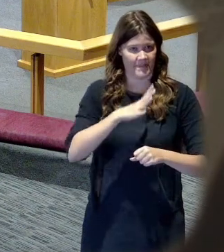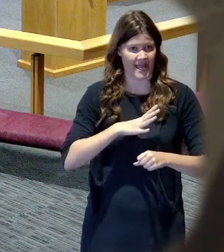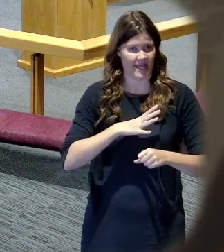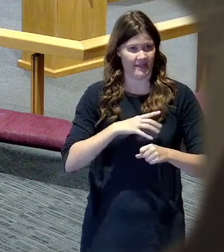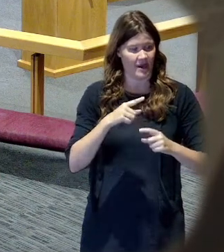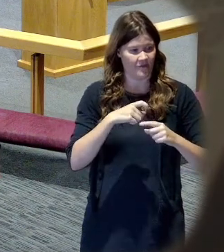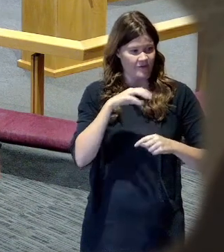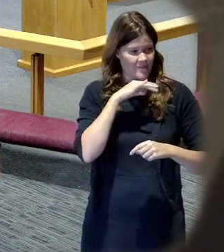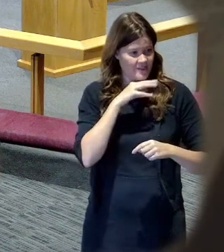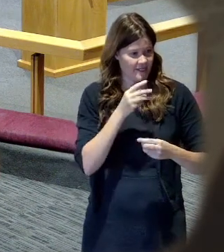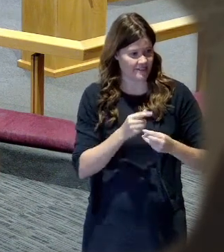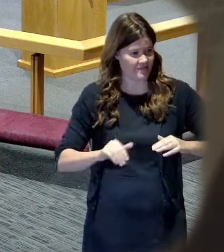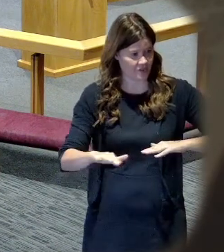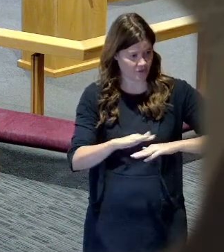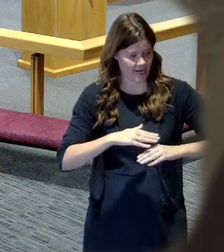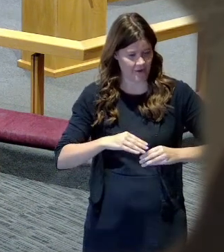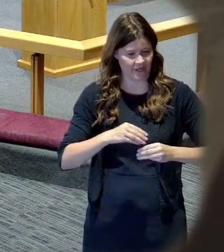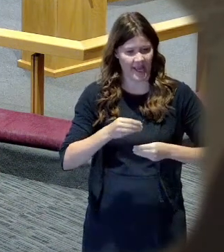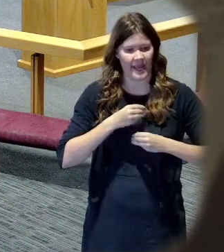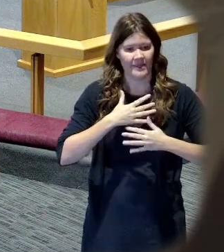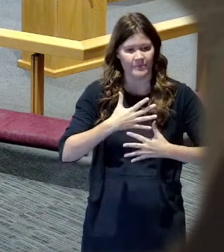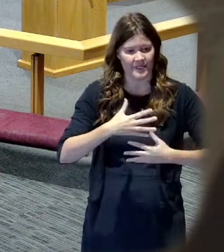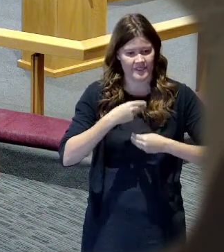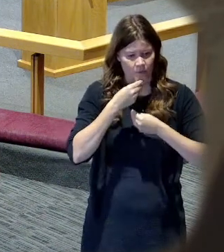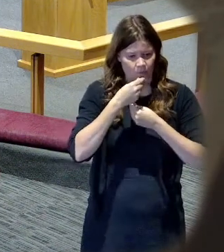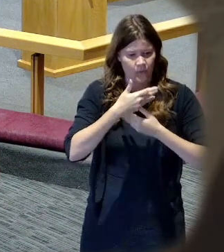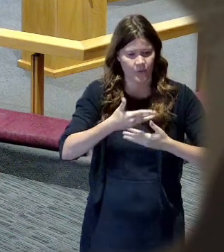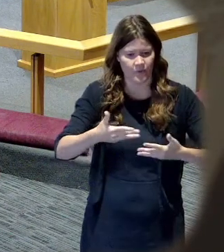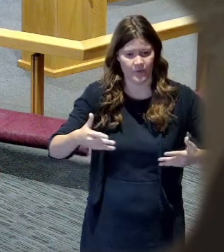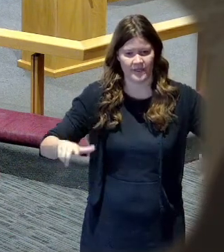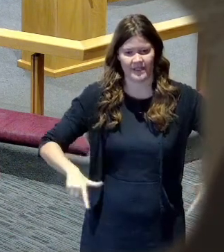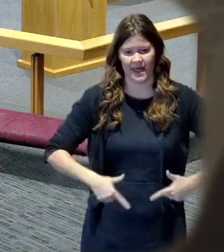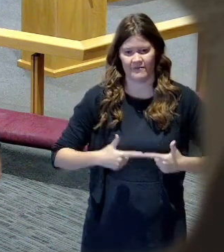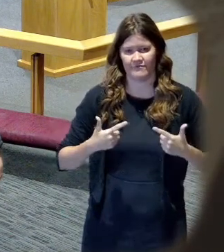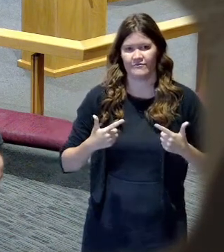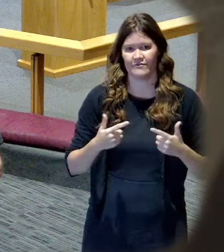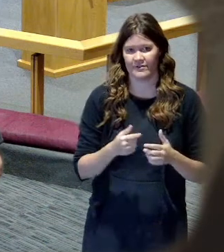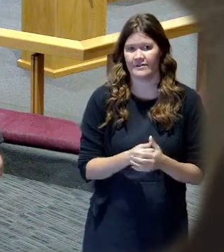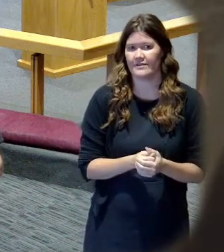breathed into his nostrils the breath of life. And